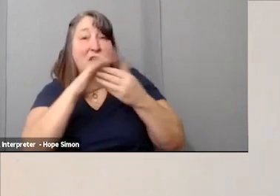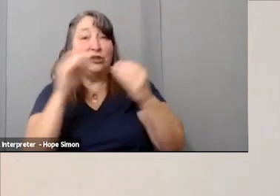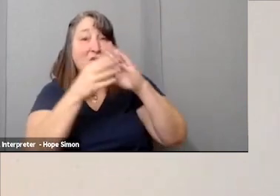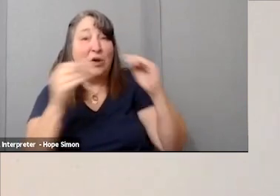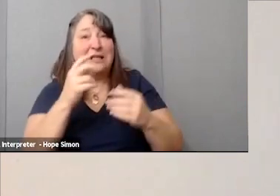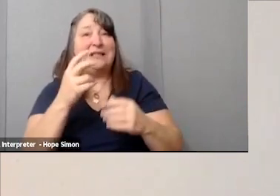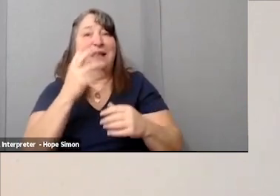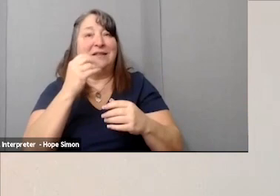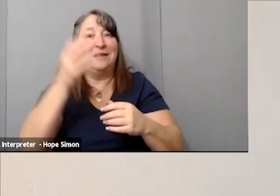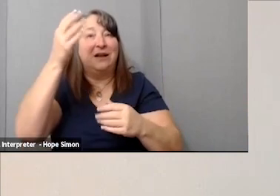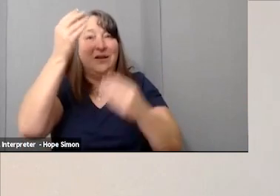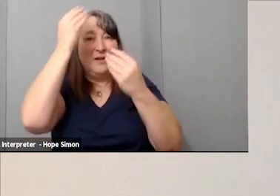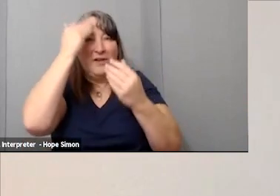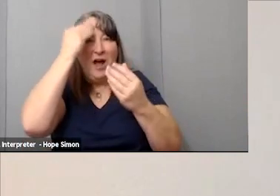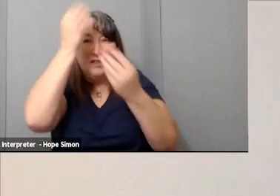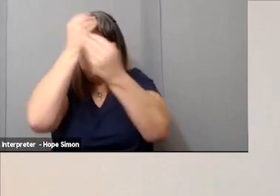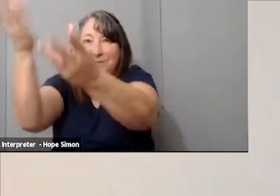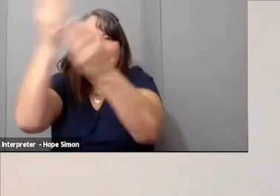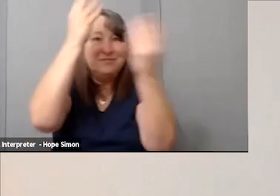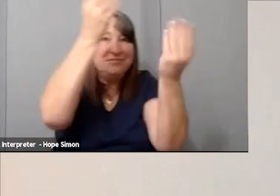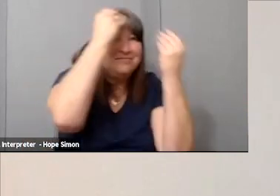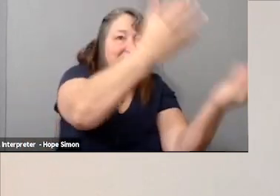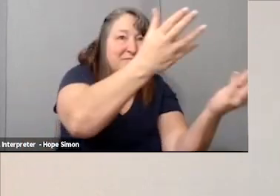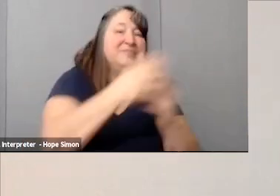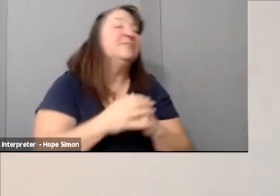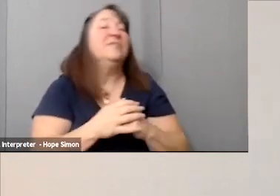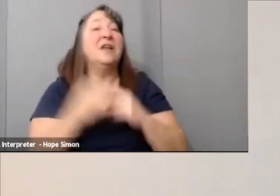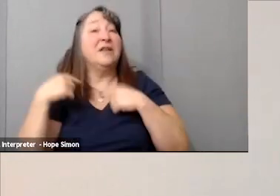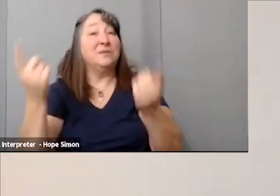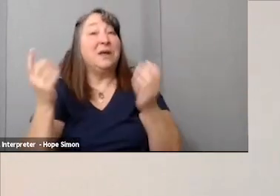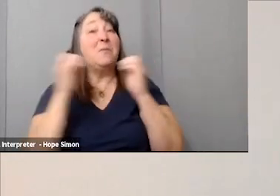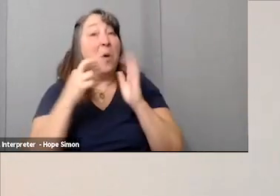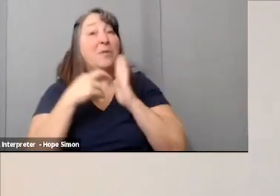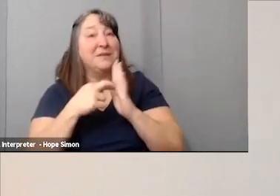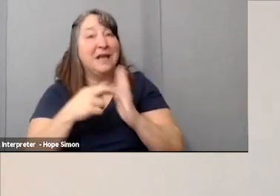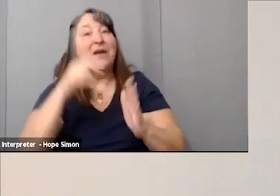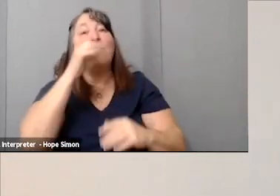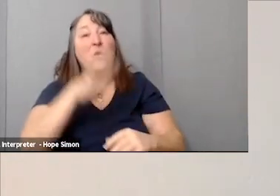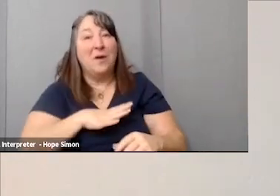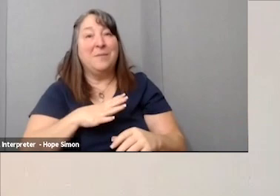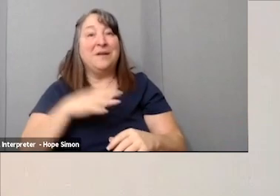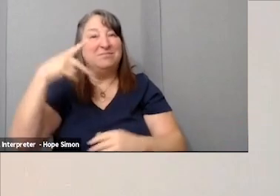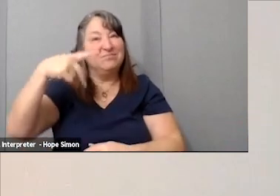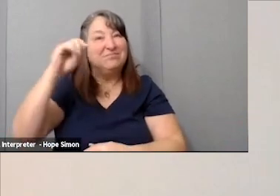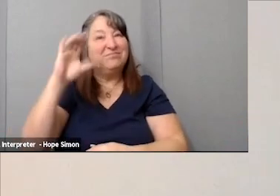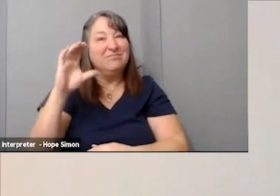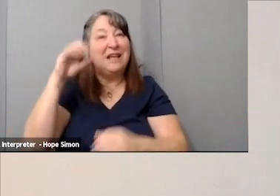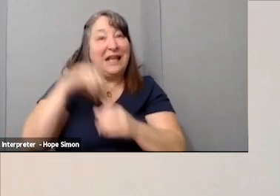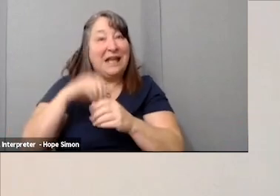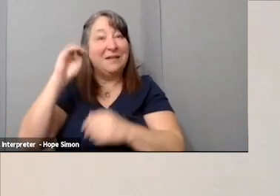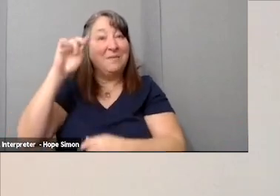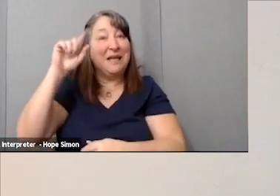transfer of knowledge. While there has been more representation of women of color in the media, GDI saw a need